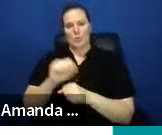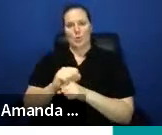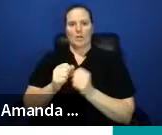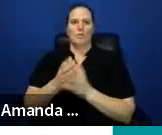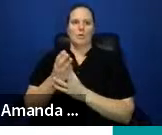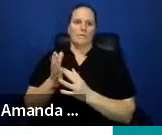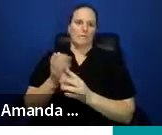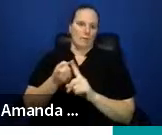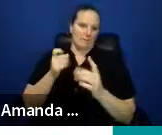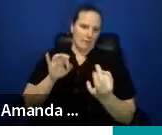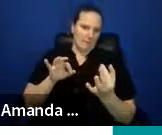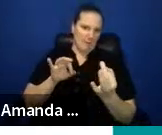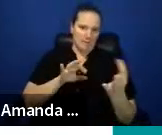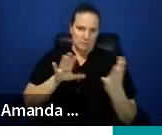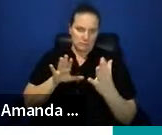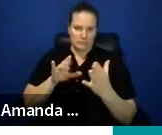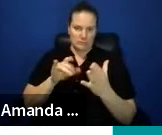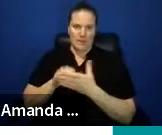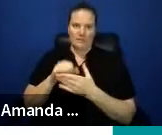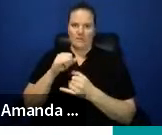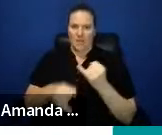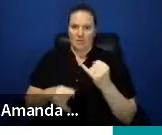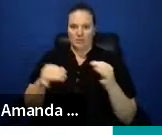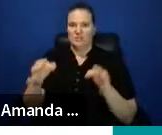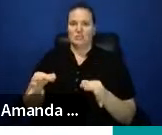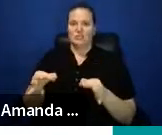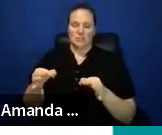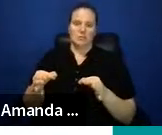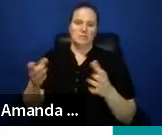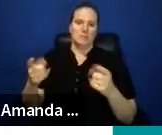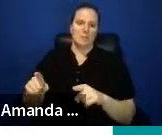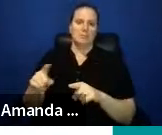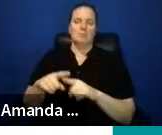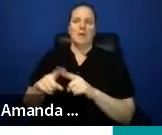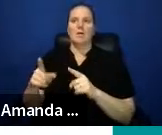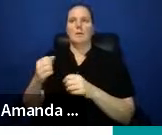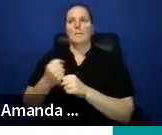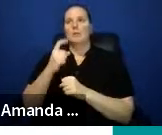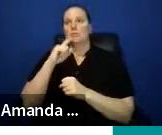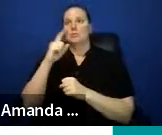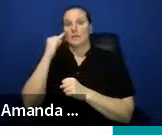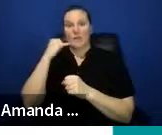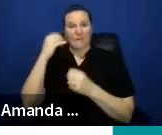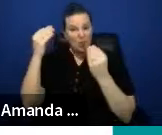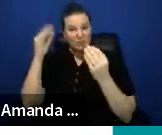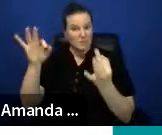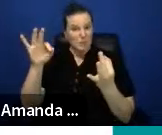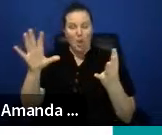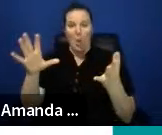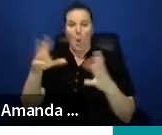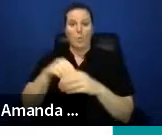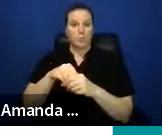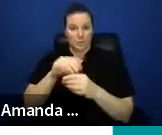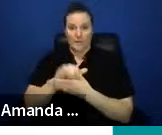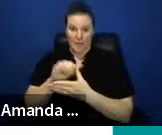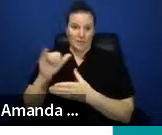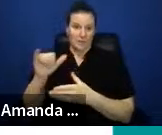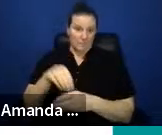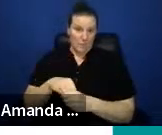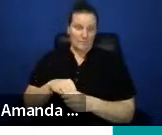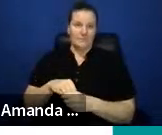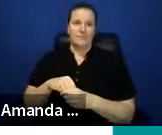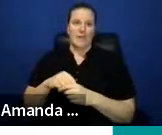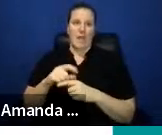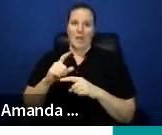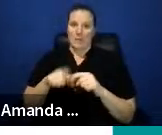get your input before their final decision is made. Because we want to make sure that if you all do have thoughts and inputs, that we incorporate that into it. And I